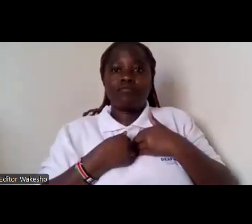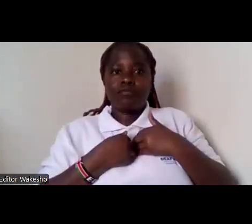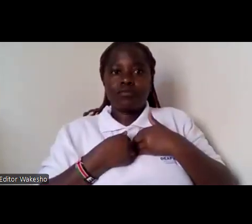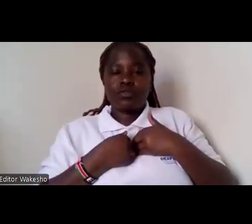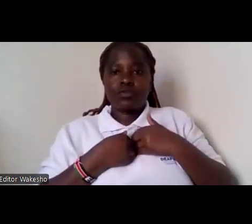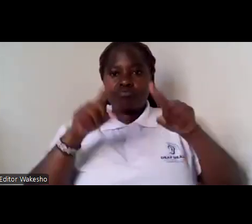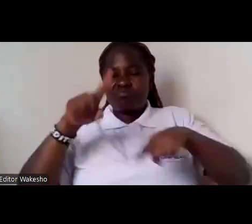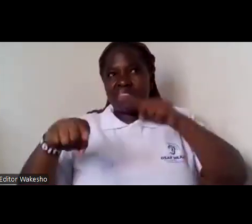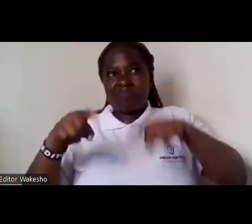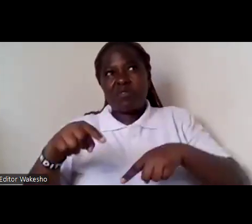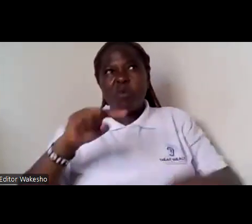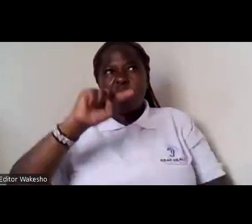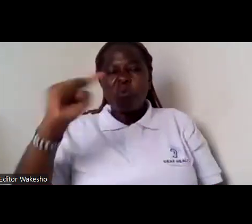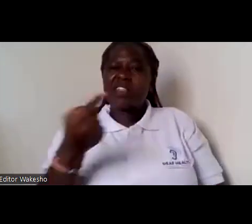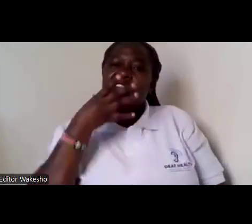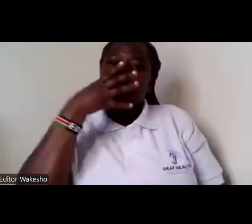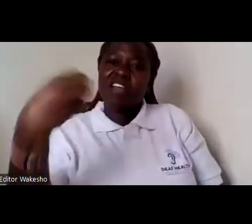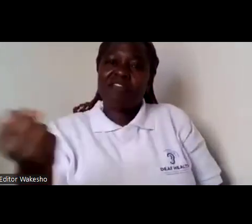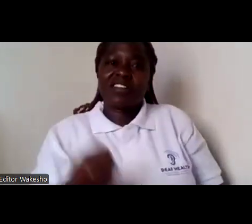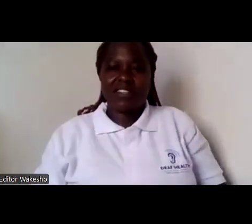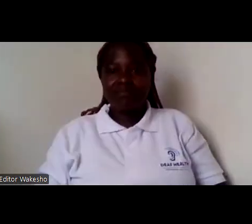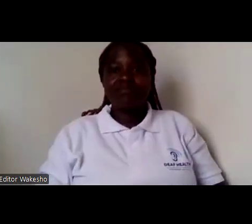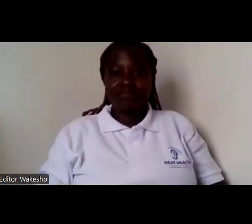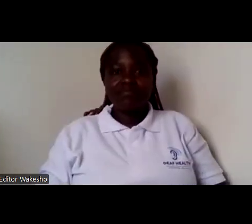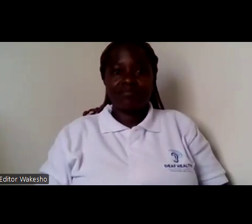it's about 1,500 shillings.